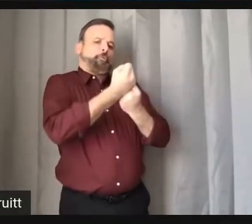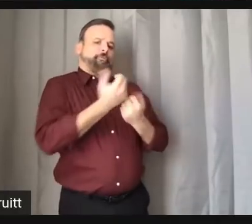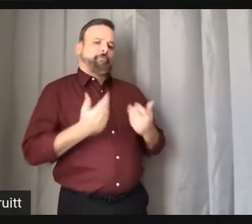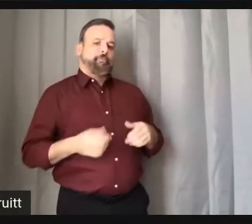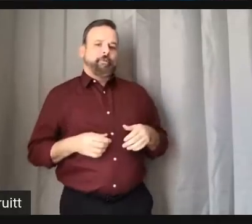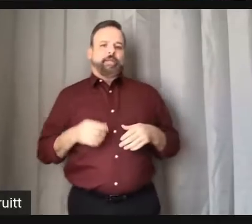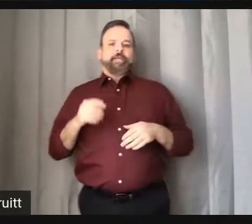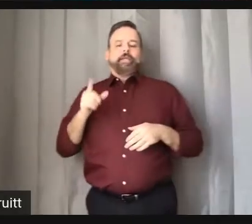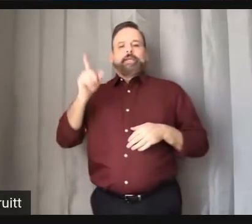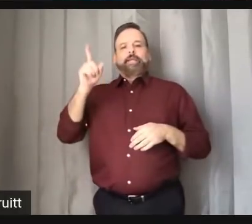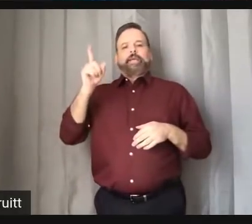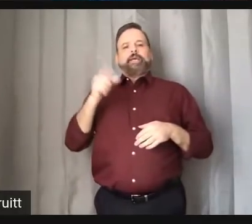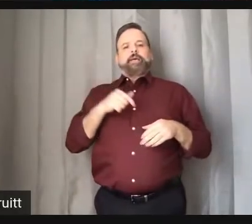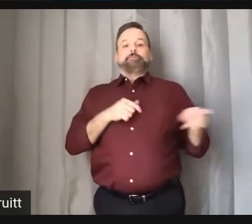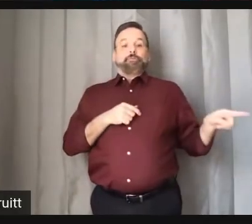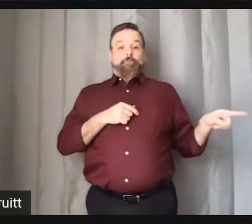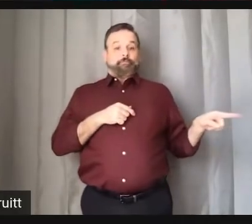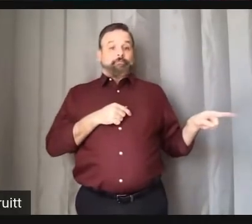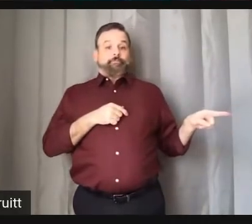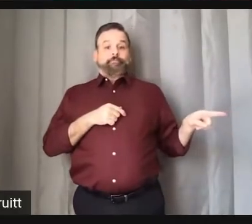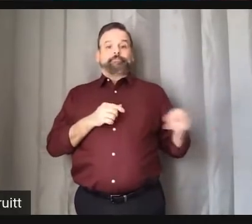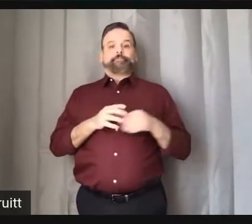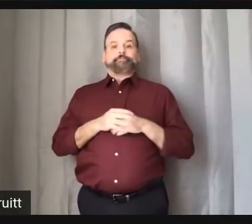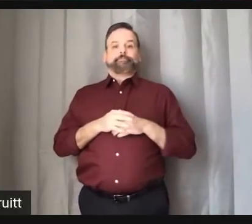Or were you?